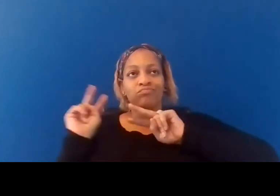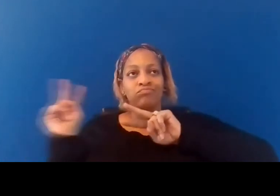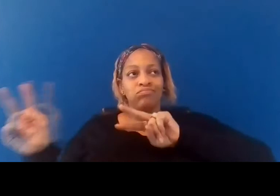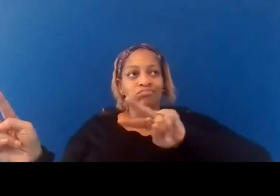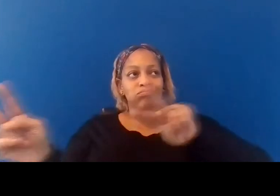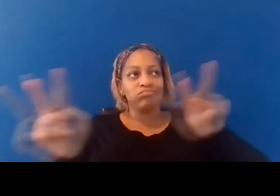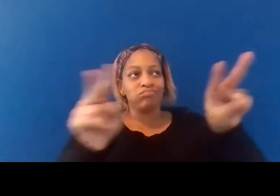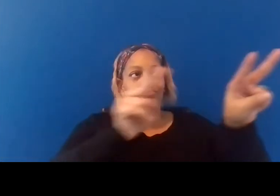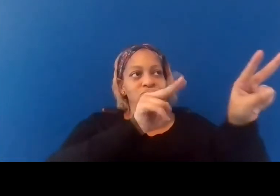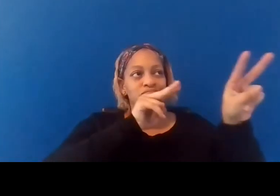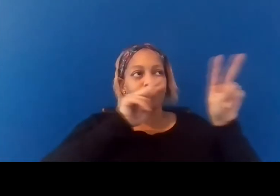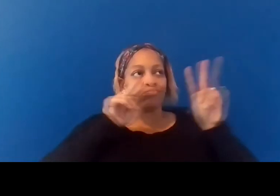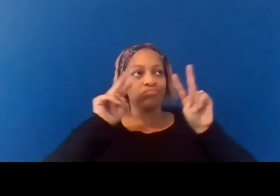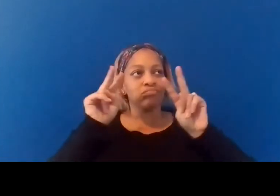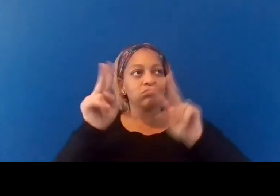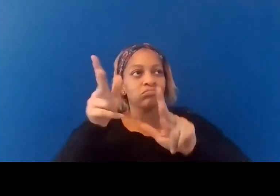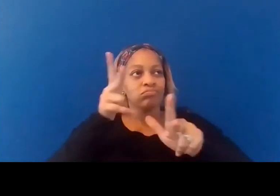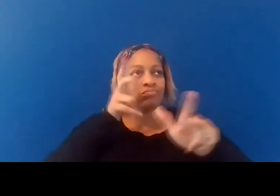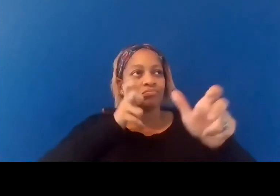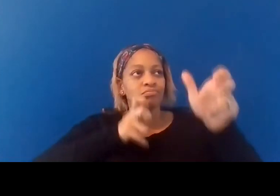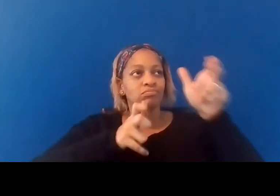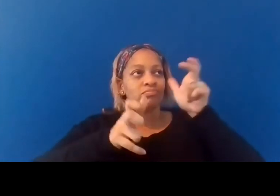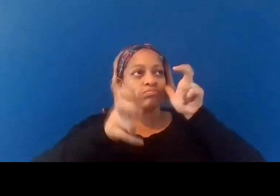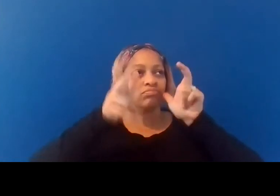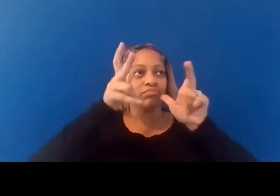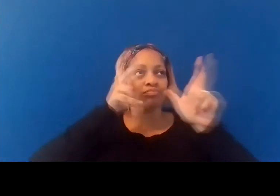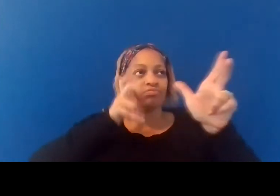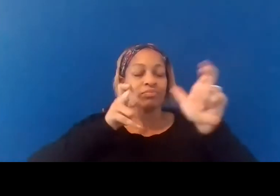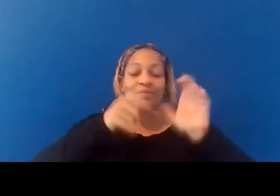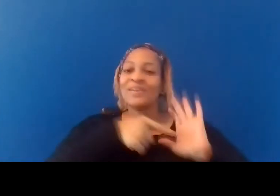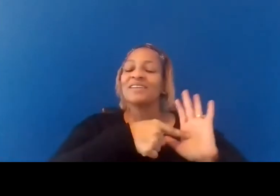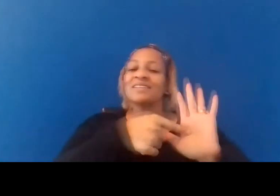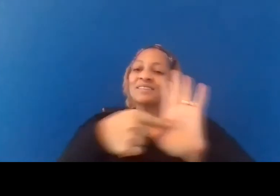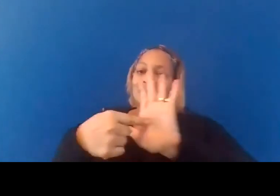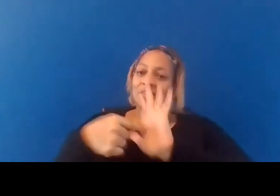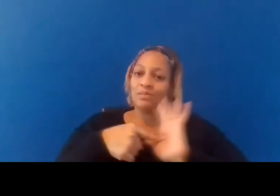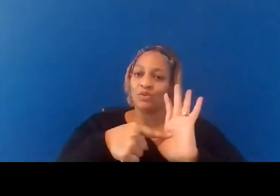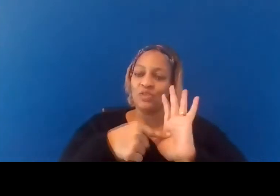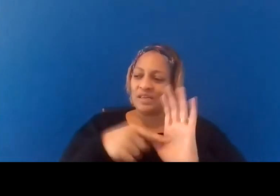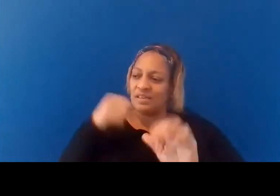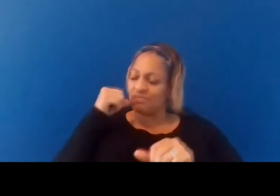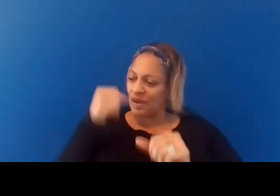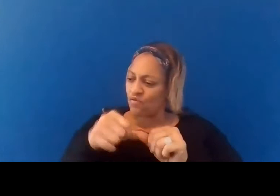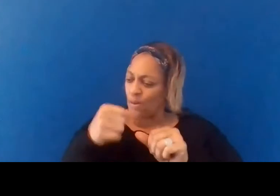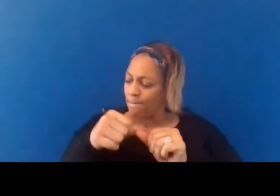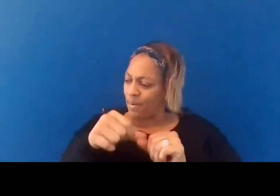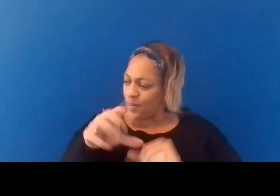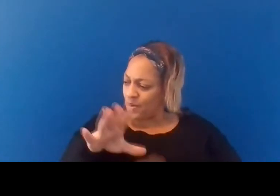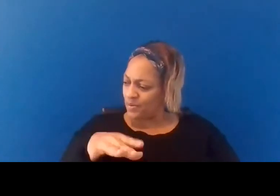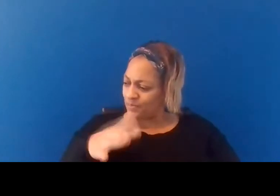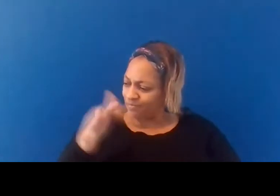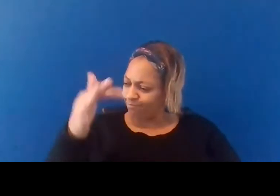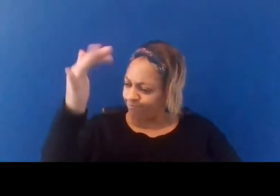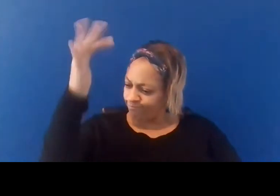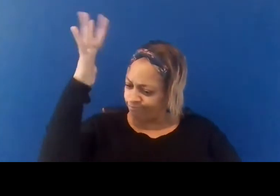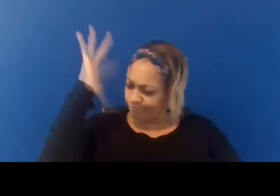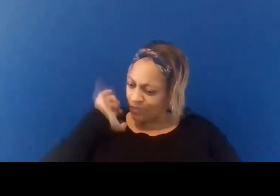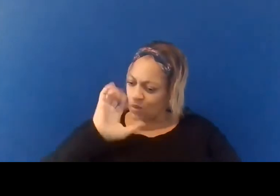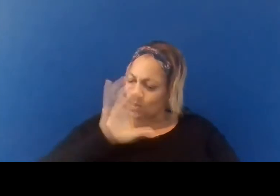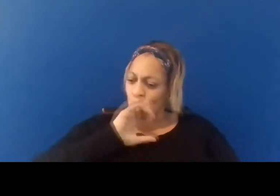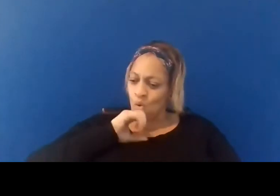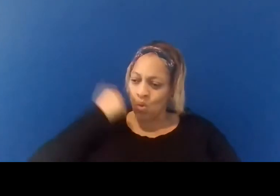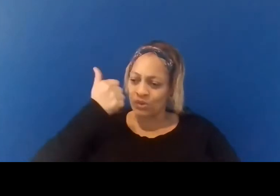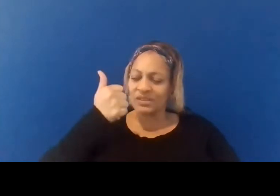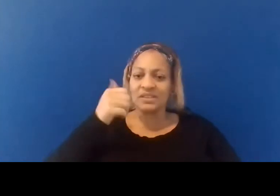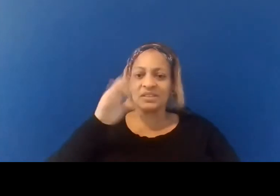that. I remember years ago when my oldest son, Kenneth, introduced